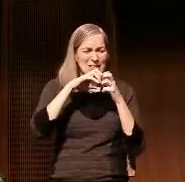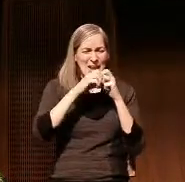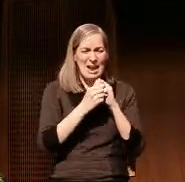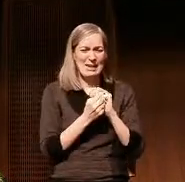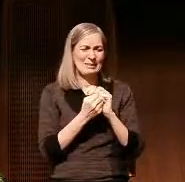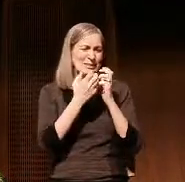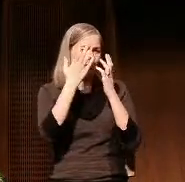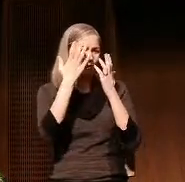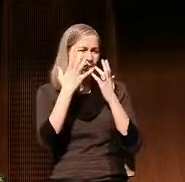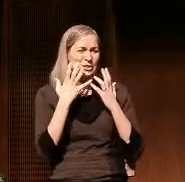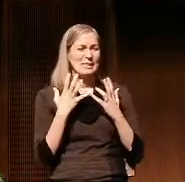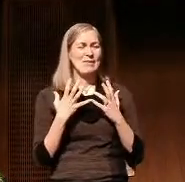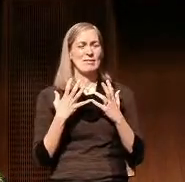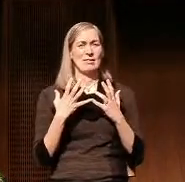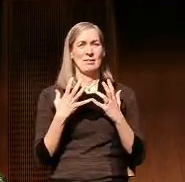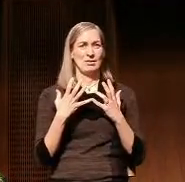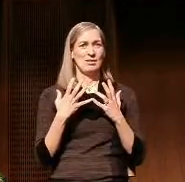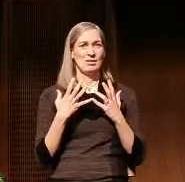the grief.